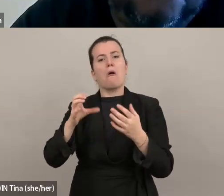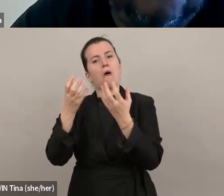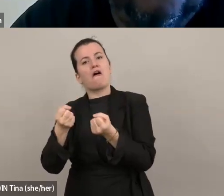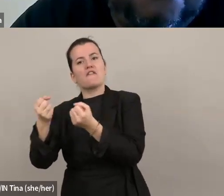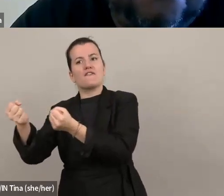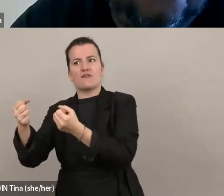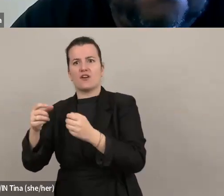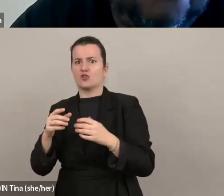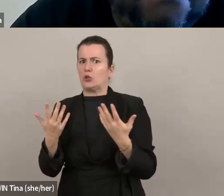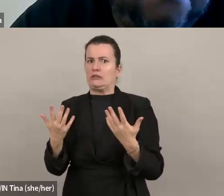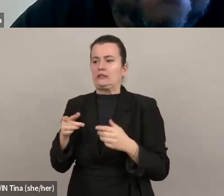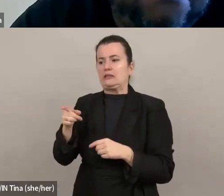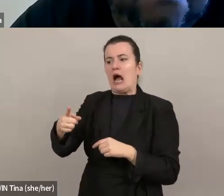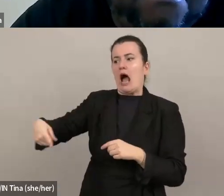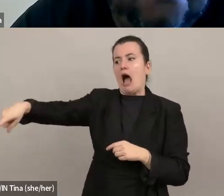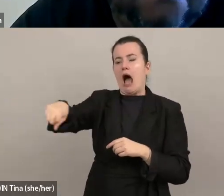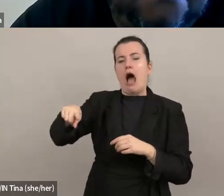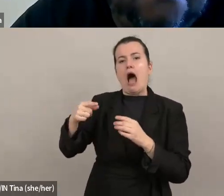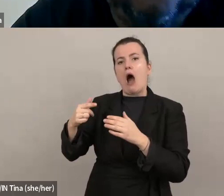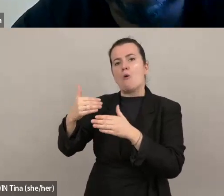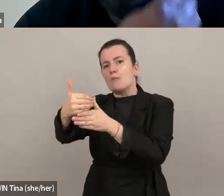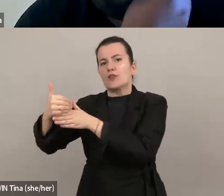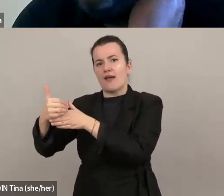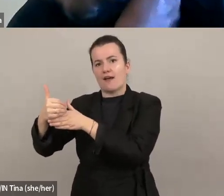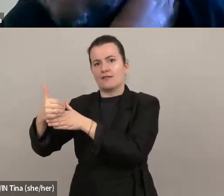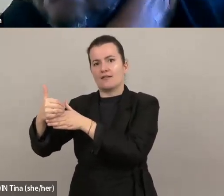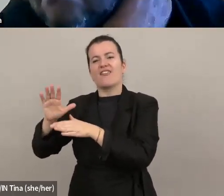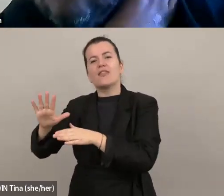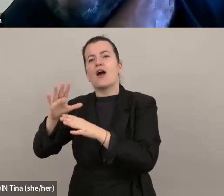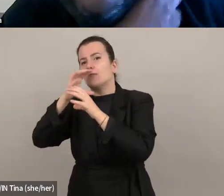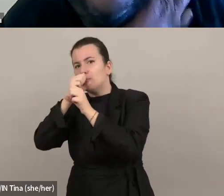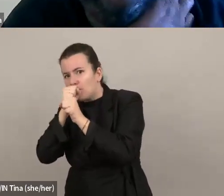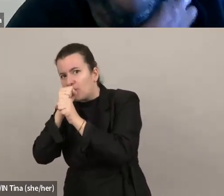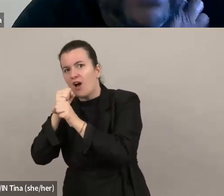rural areas from surveillance, but also protect their data? Yeah.